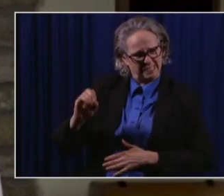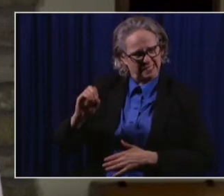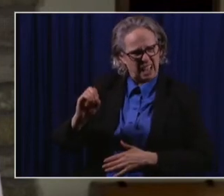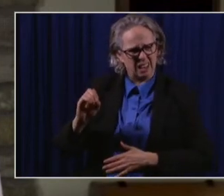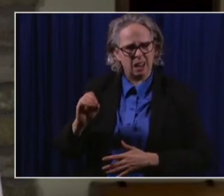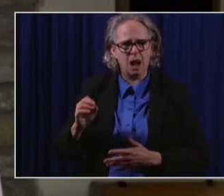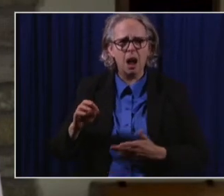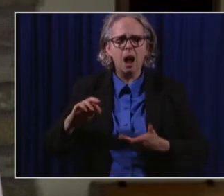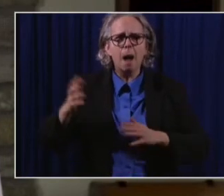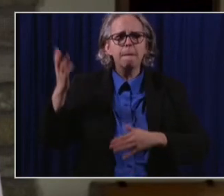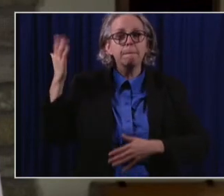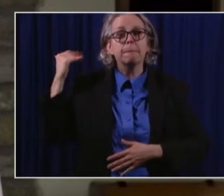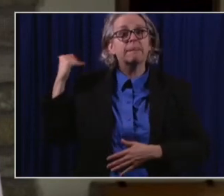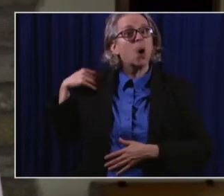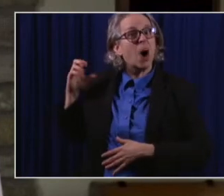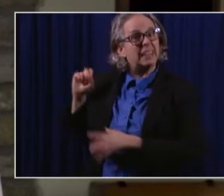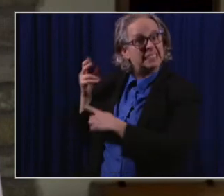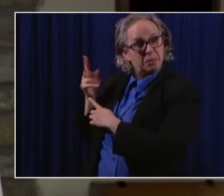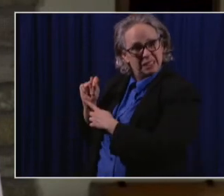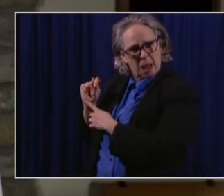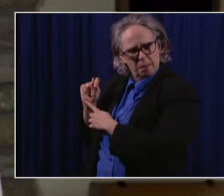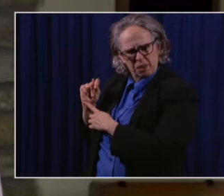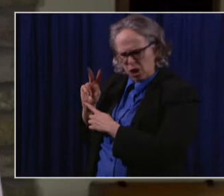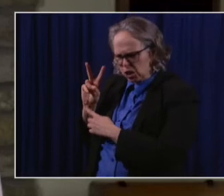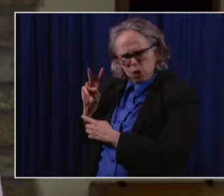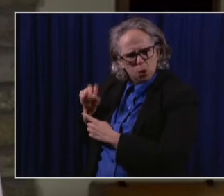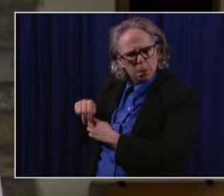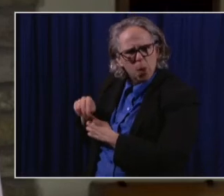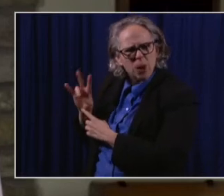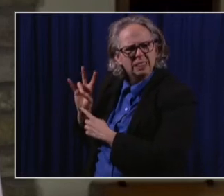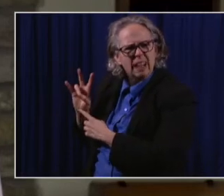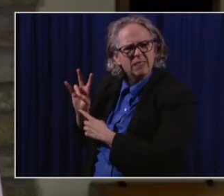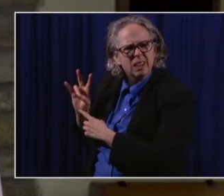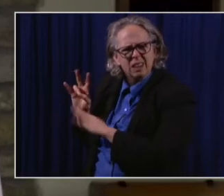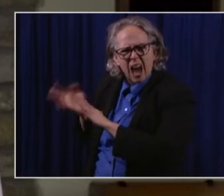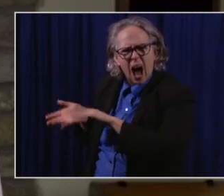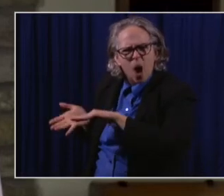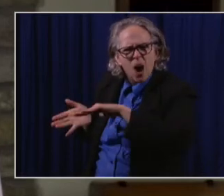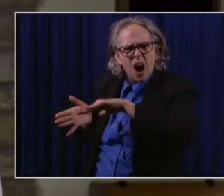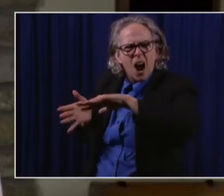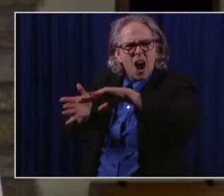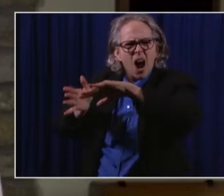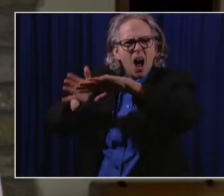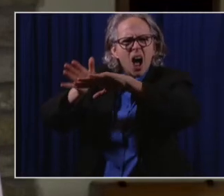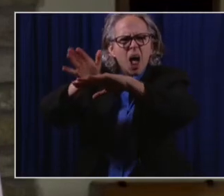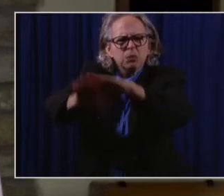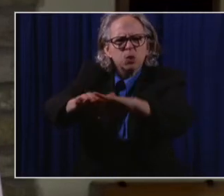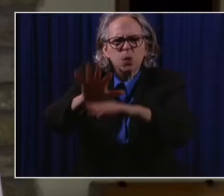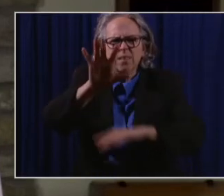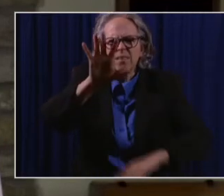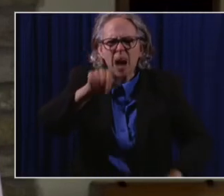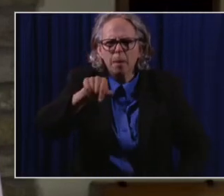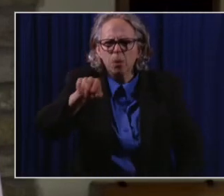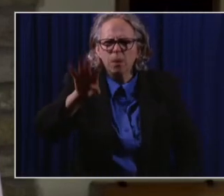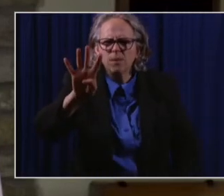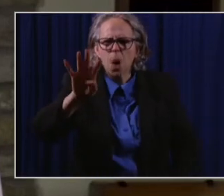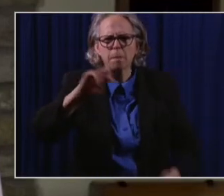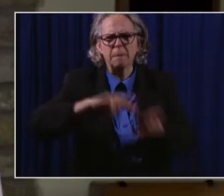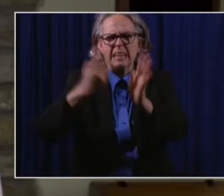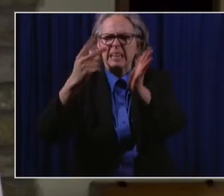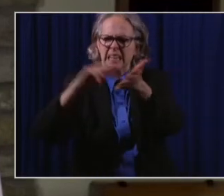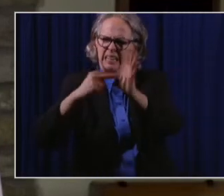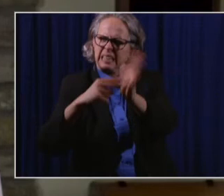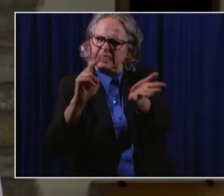2.7. This simply means that the percentage of our tests coming back positive has more than doubled. This is very